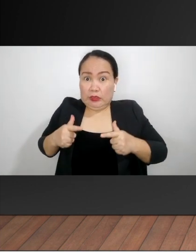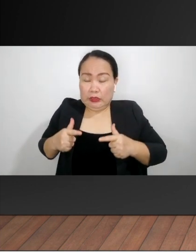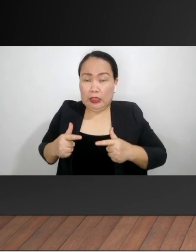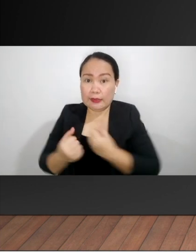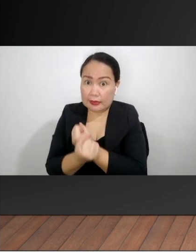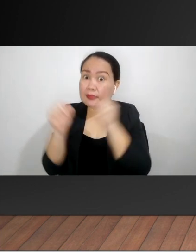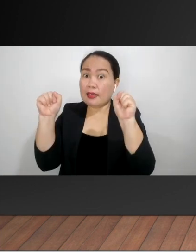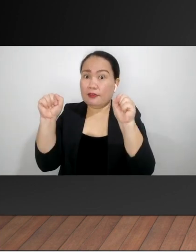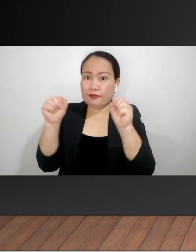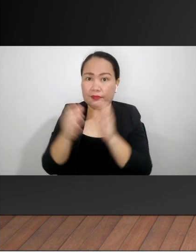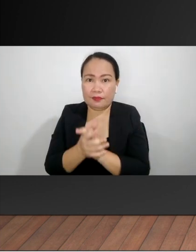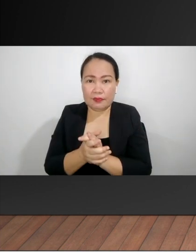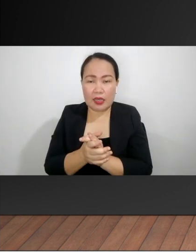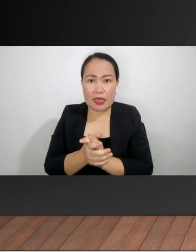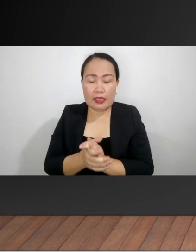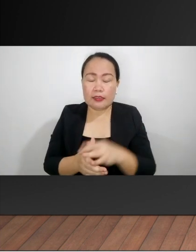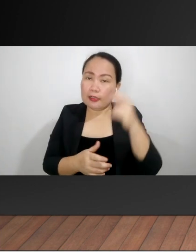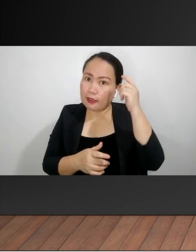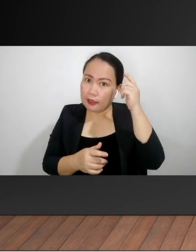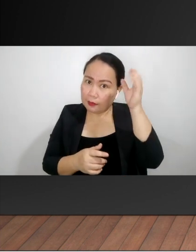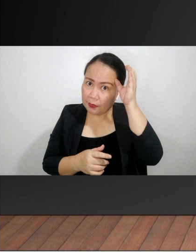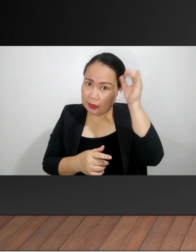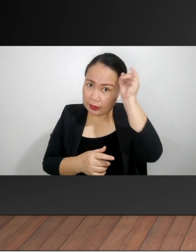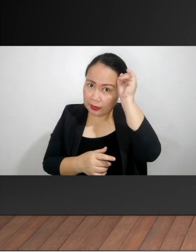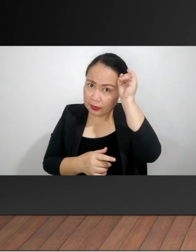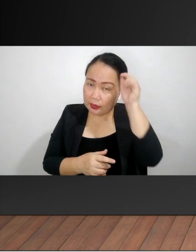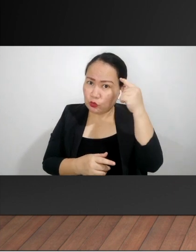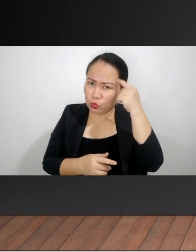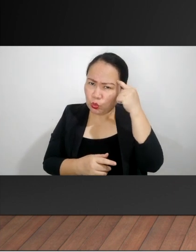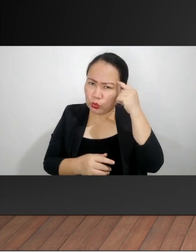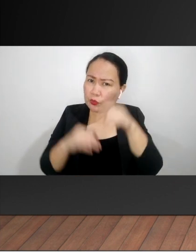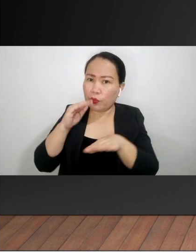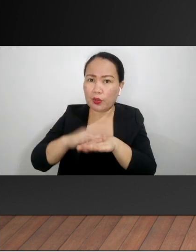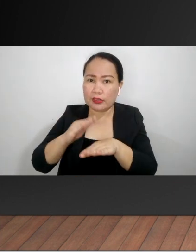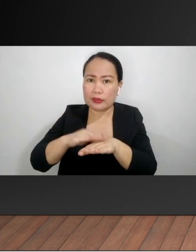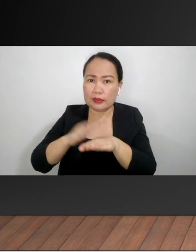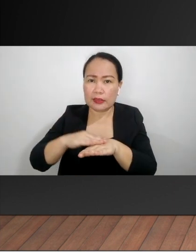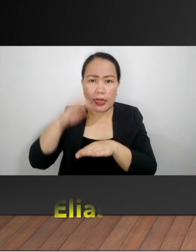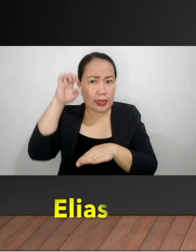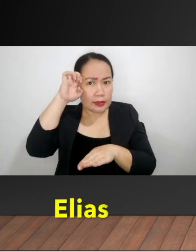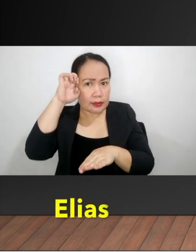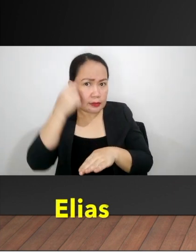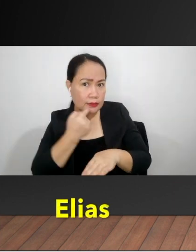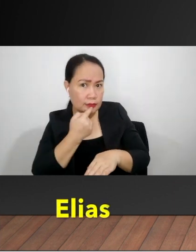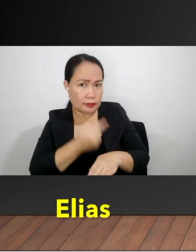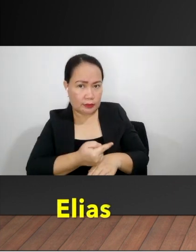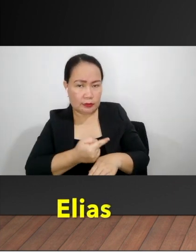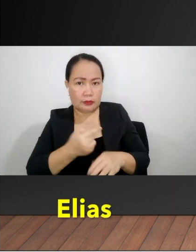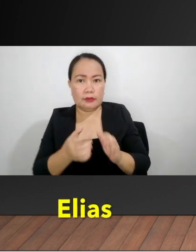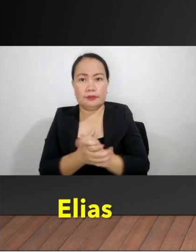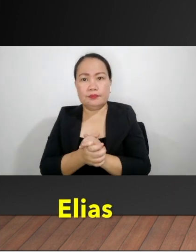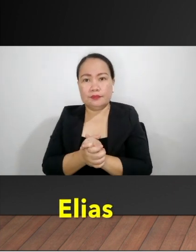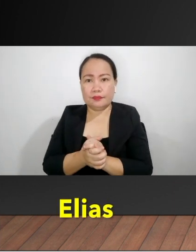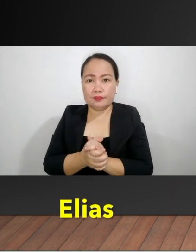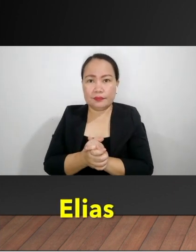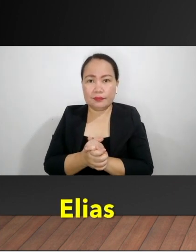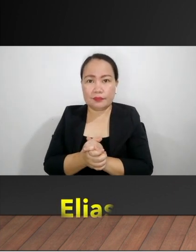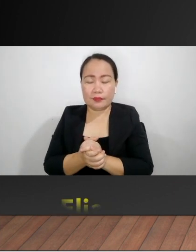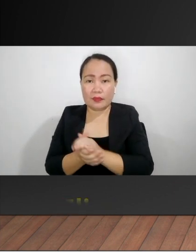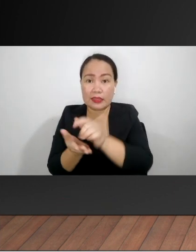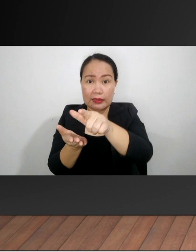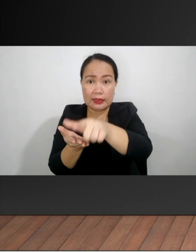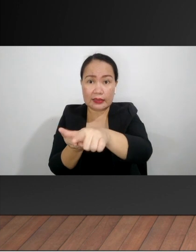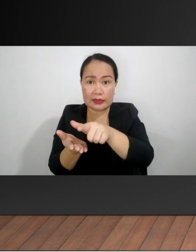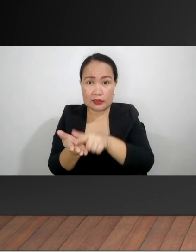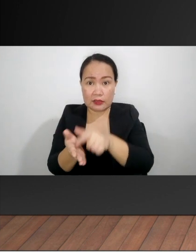survived certain death. It was here that Ibarra thought of the warning that Elias had given him.